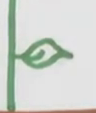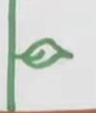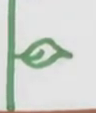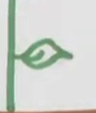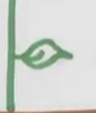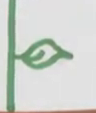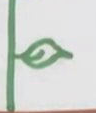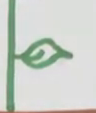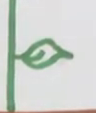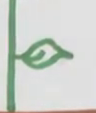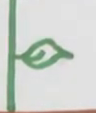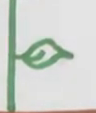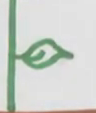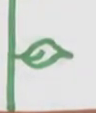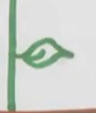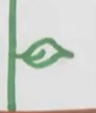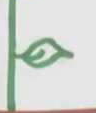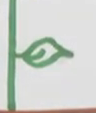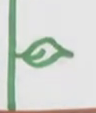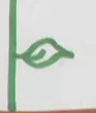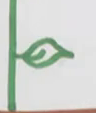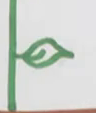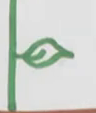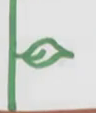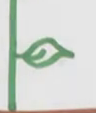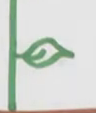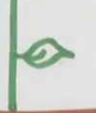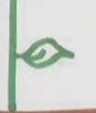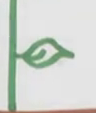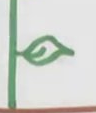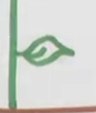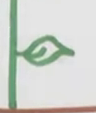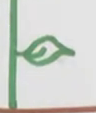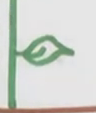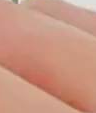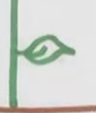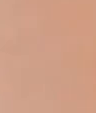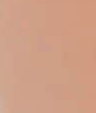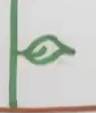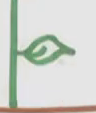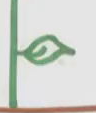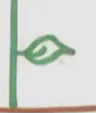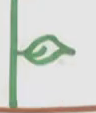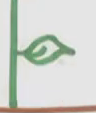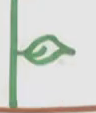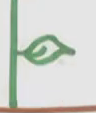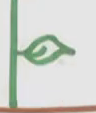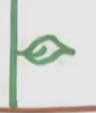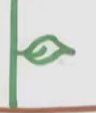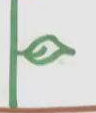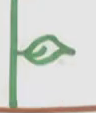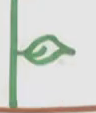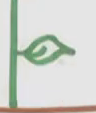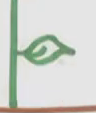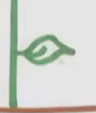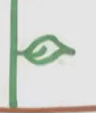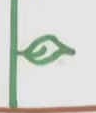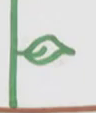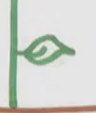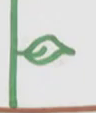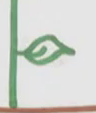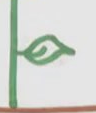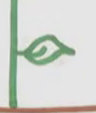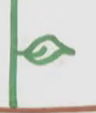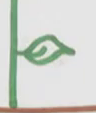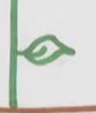cells initiate secondary tumours in the lungs, liver, or bone. At this point, the cancer is incurable and the treatment options are much more limited as surgery is